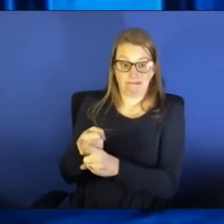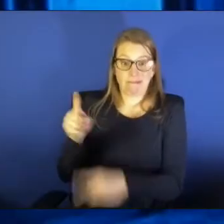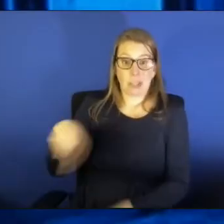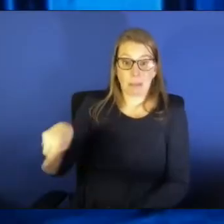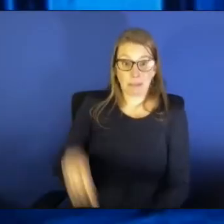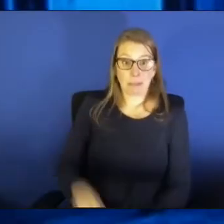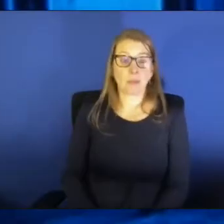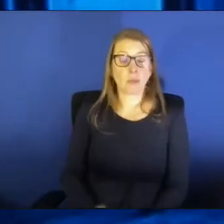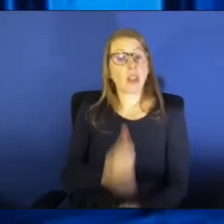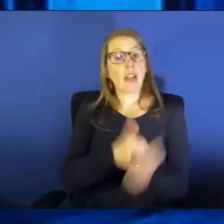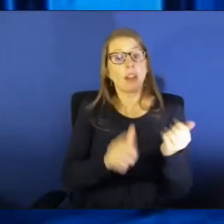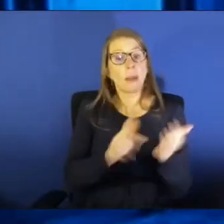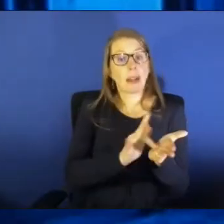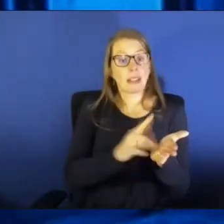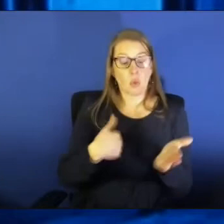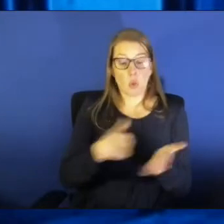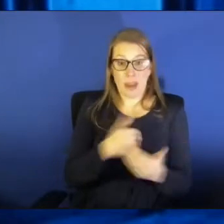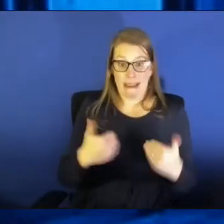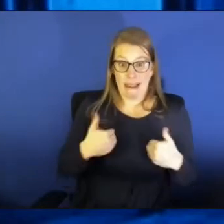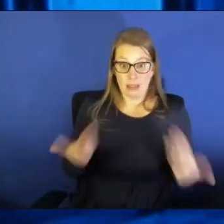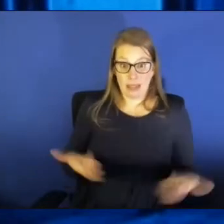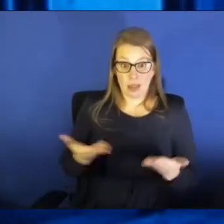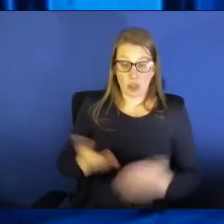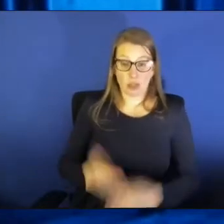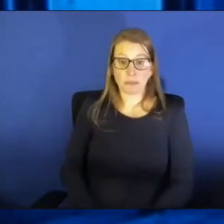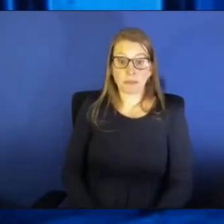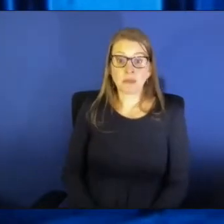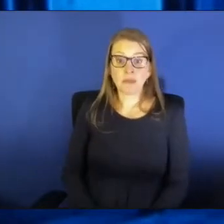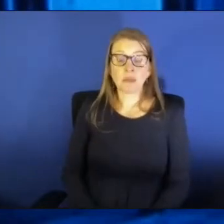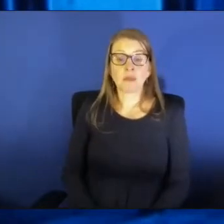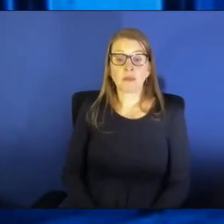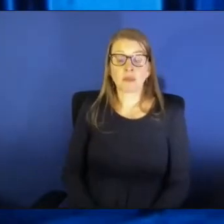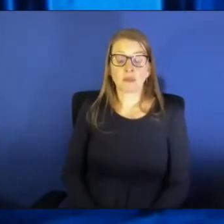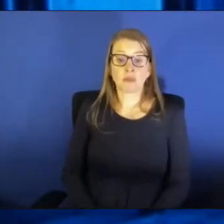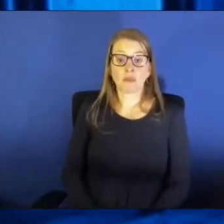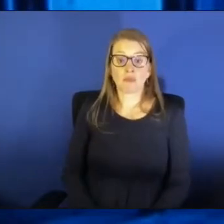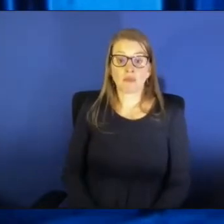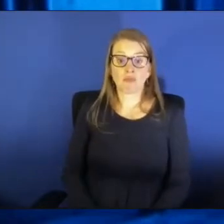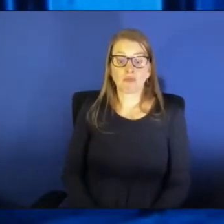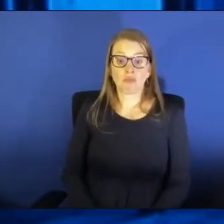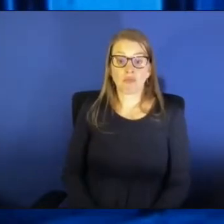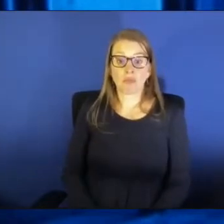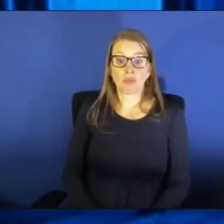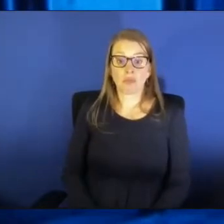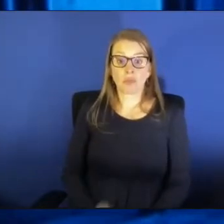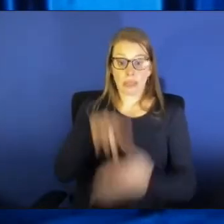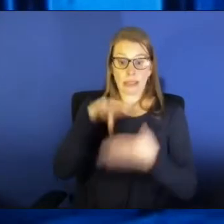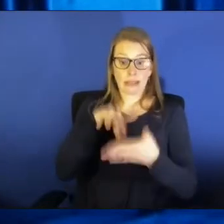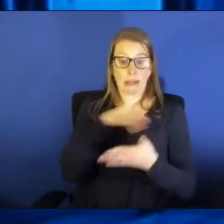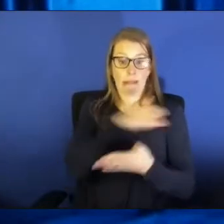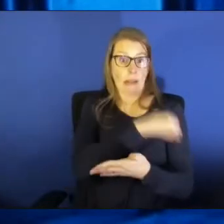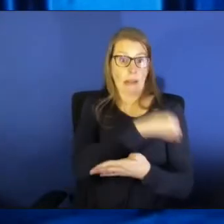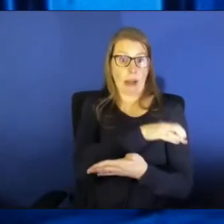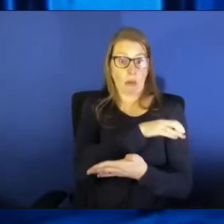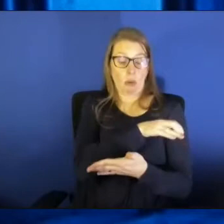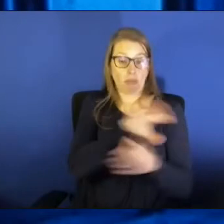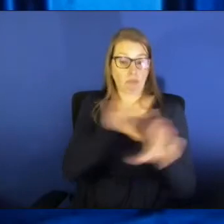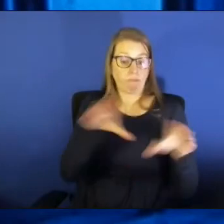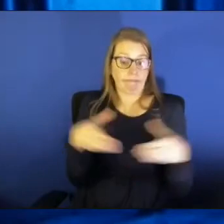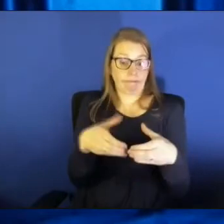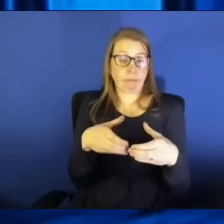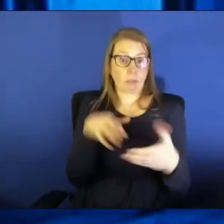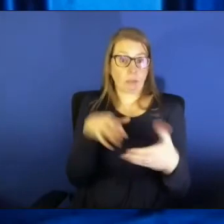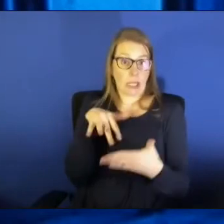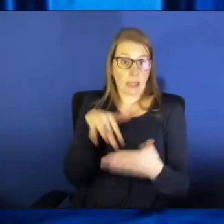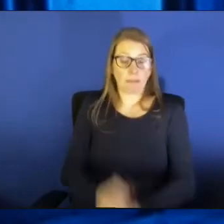in the clinic at one point or another was studied in a clinical trial setting. So every drug that